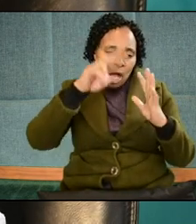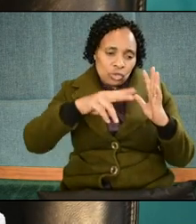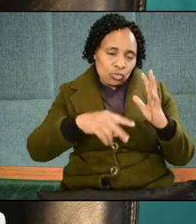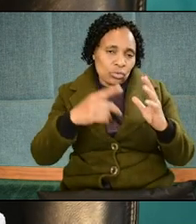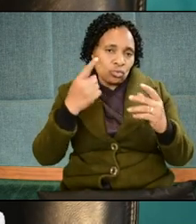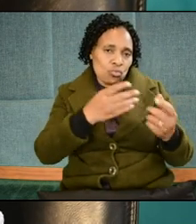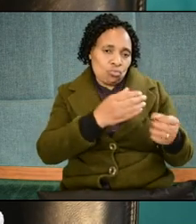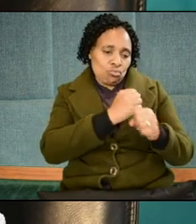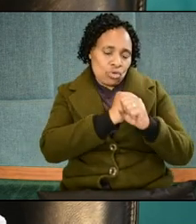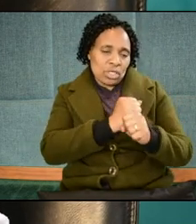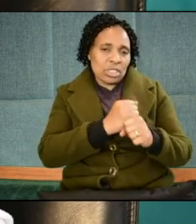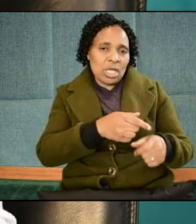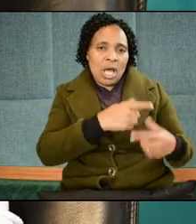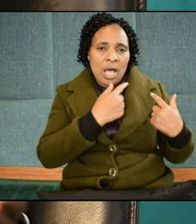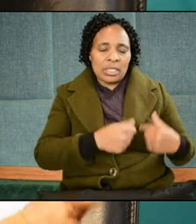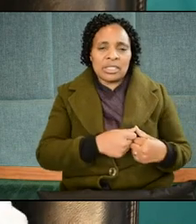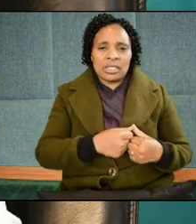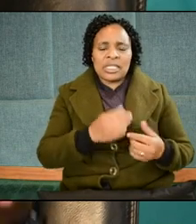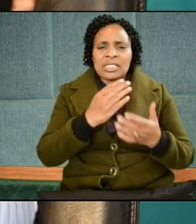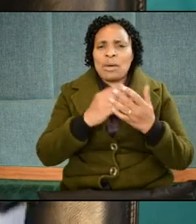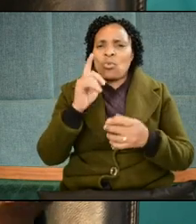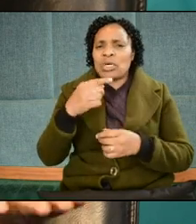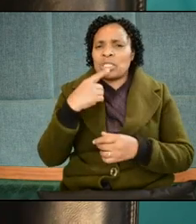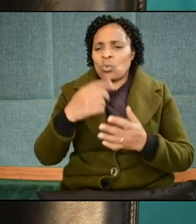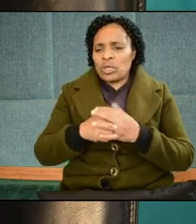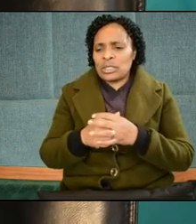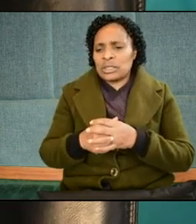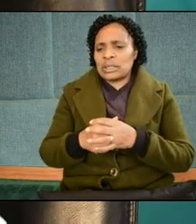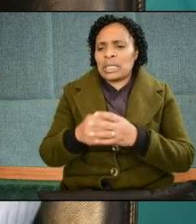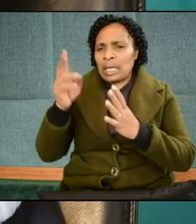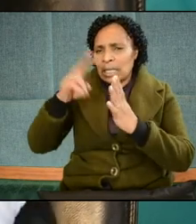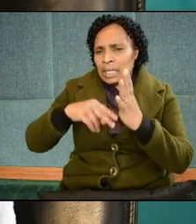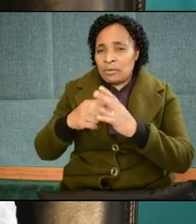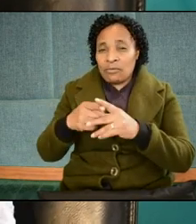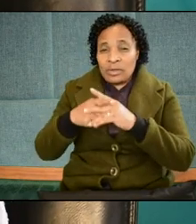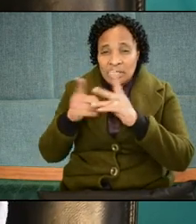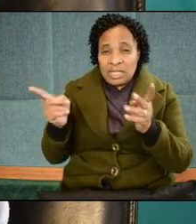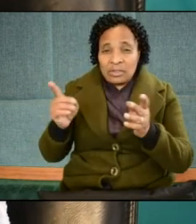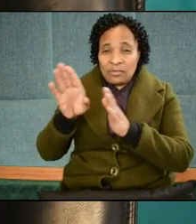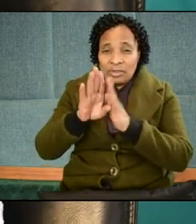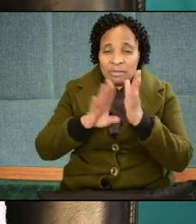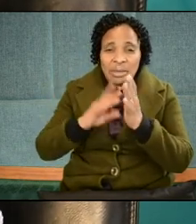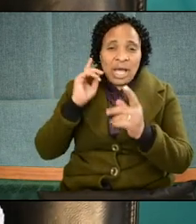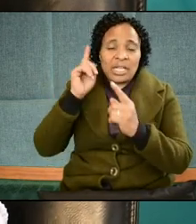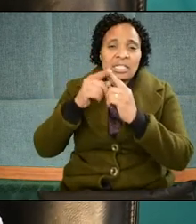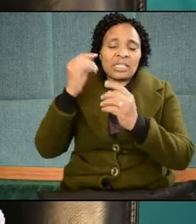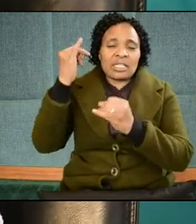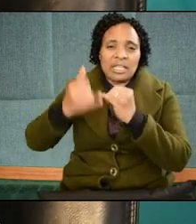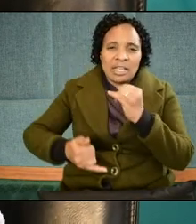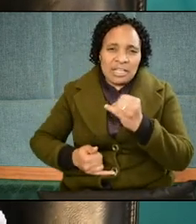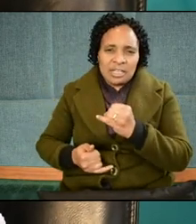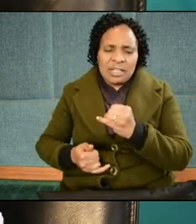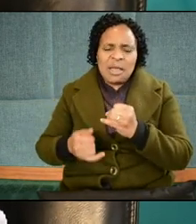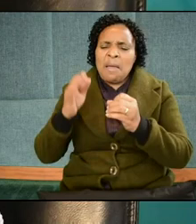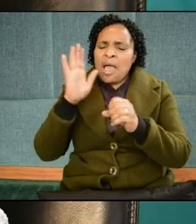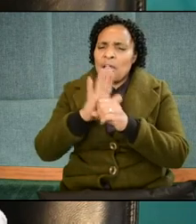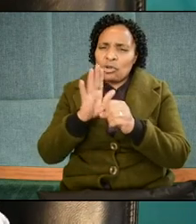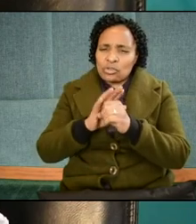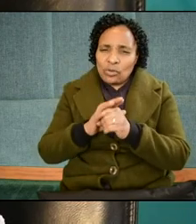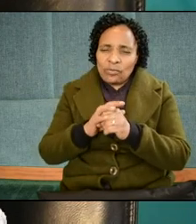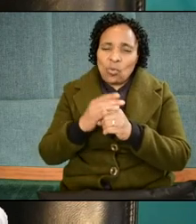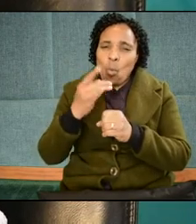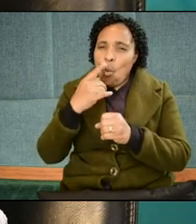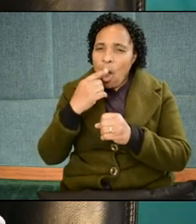hearts. And even as Salmon told us, you need to have read from the start of the Bible to the end, and there's so many Ellen G. White books. Read all